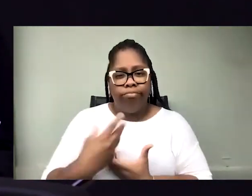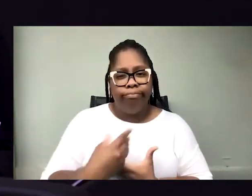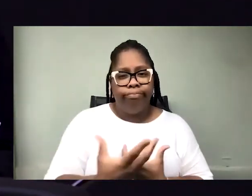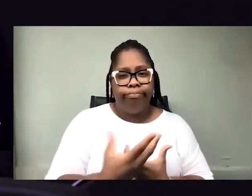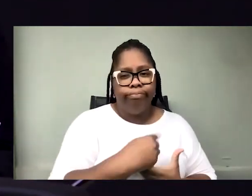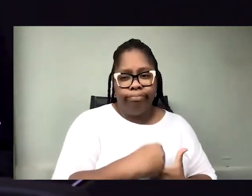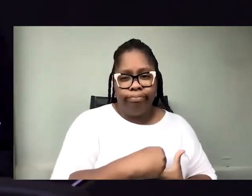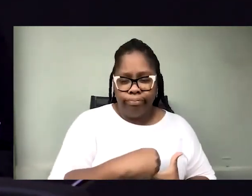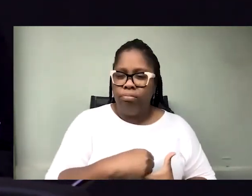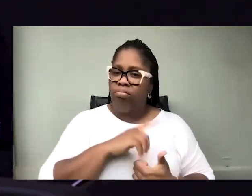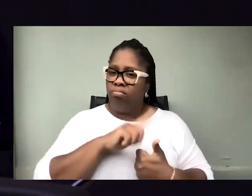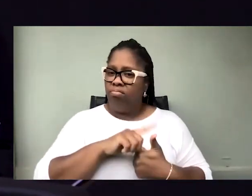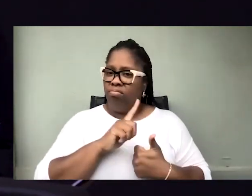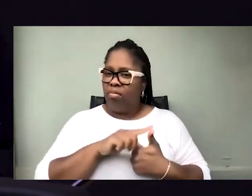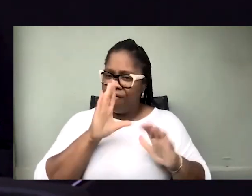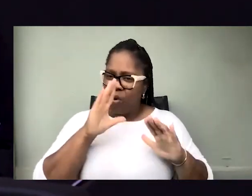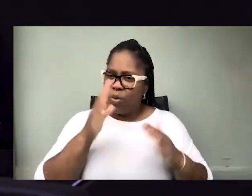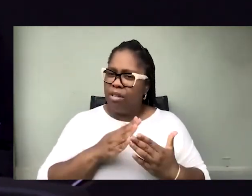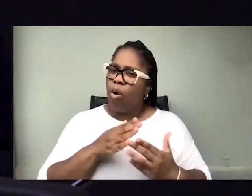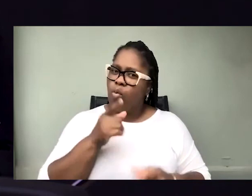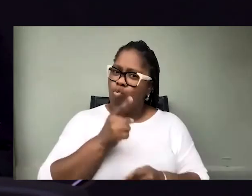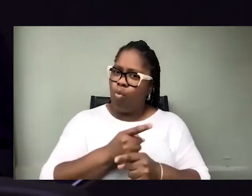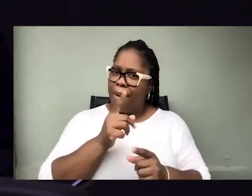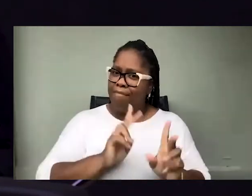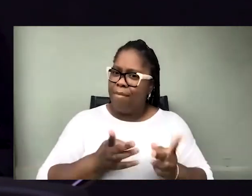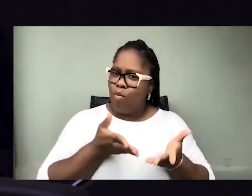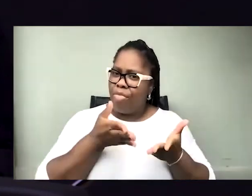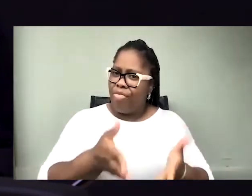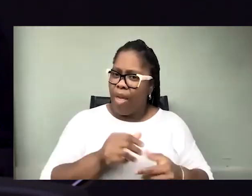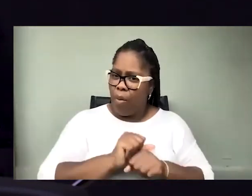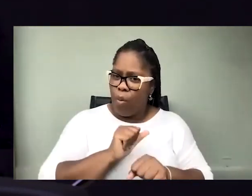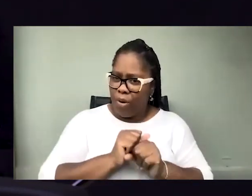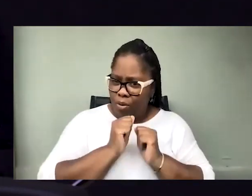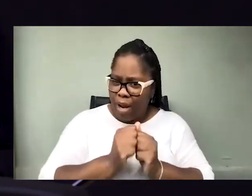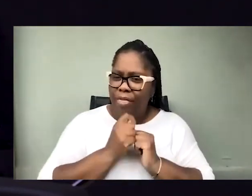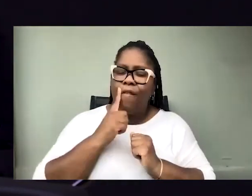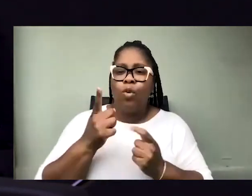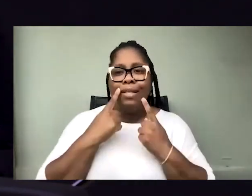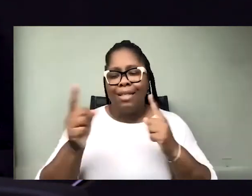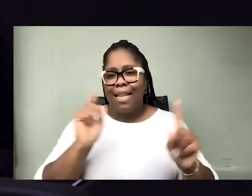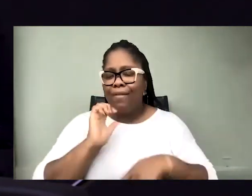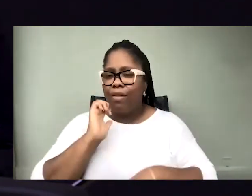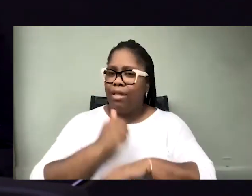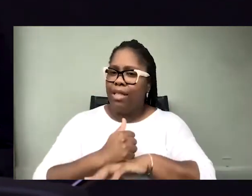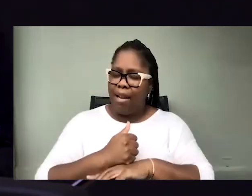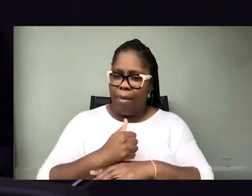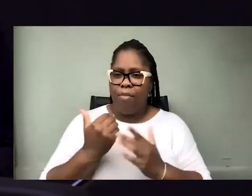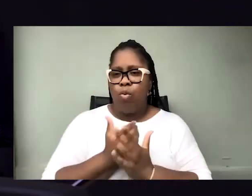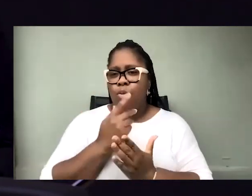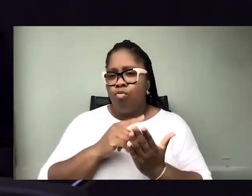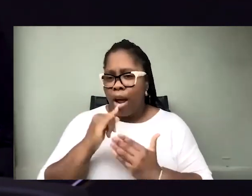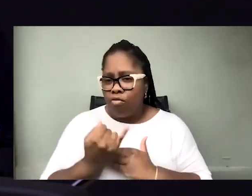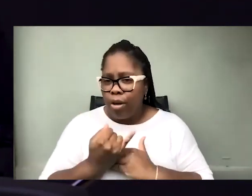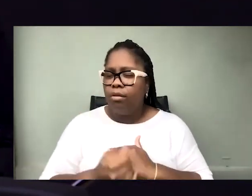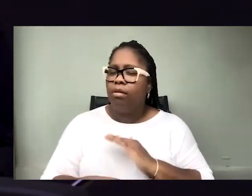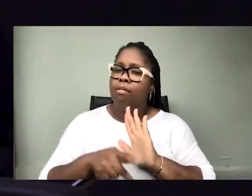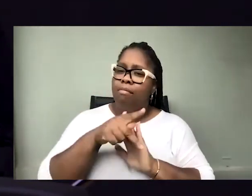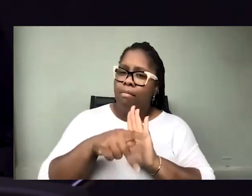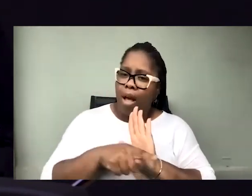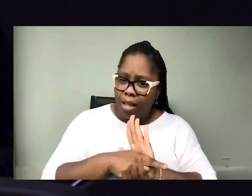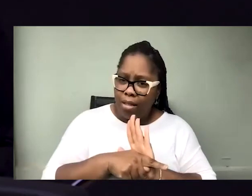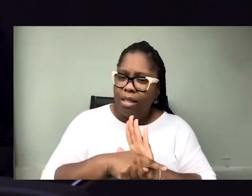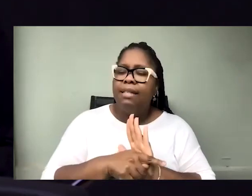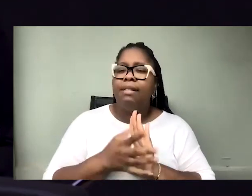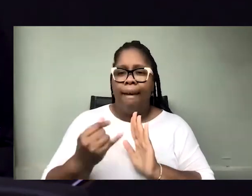focuses on the importance of having the right leaders at the table for successful implementation of projects, policies,